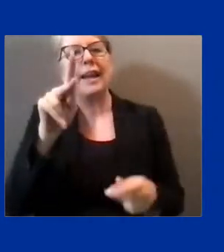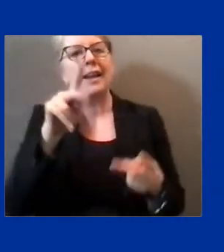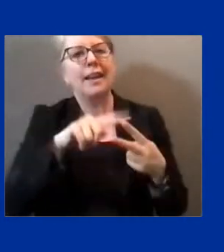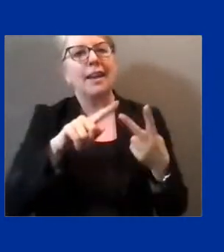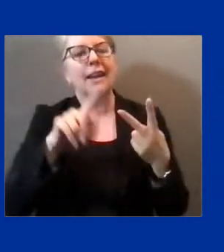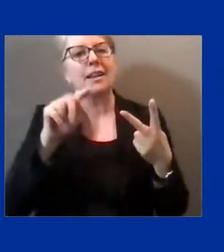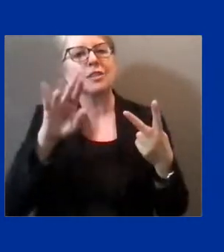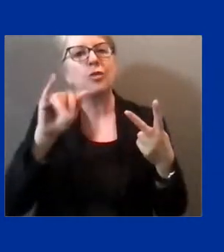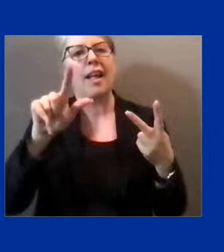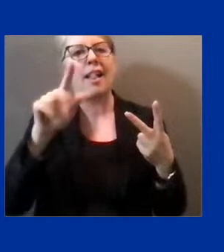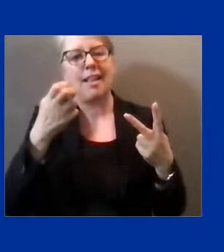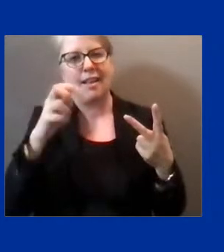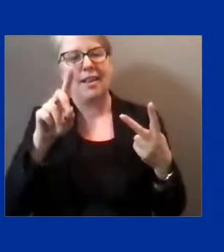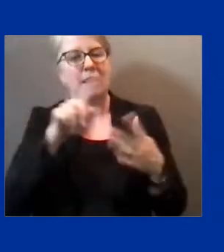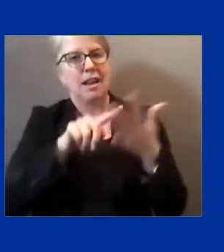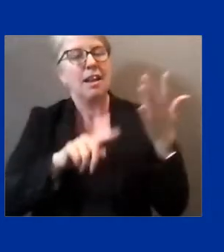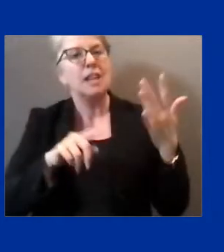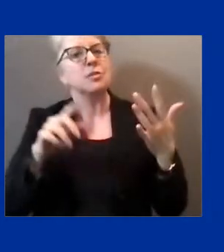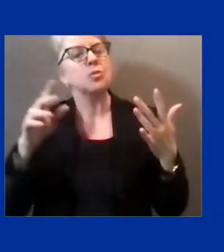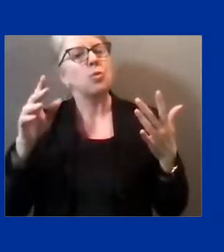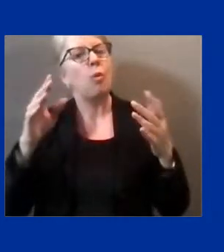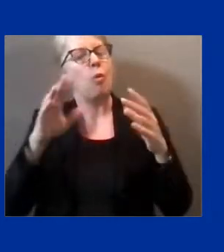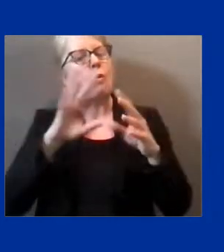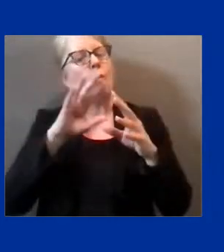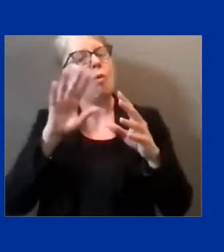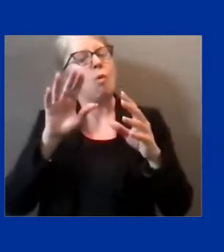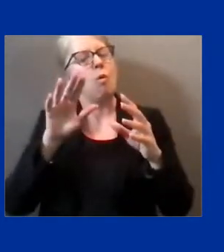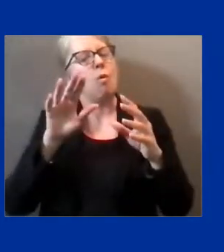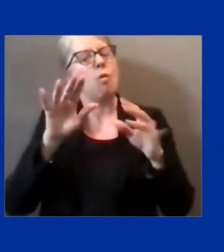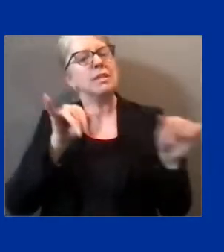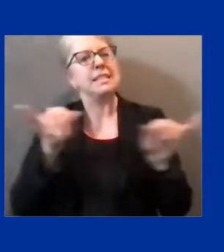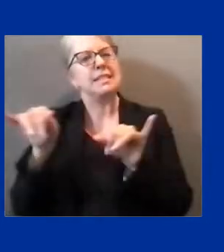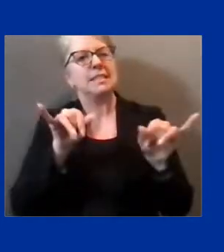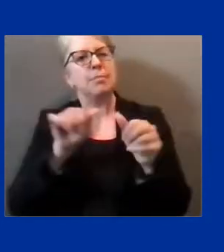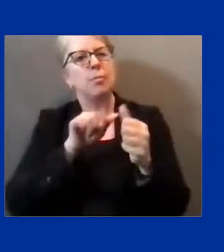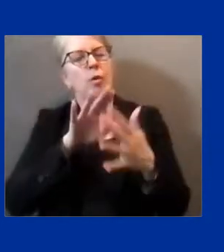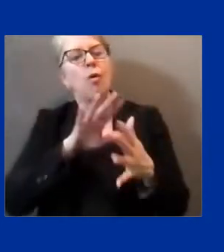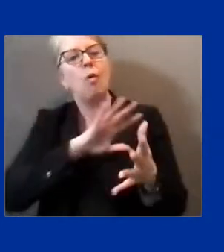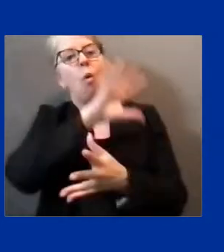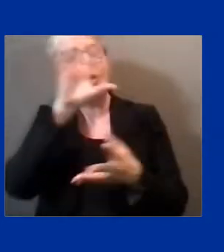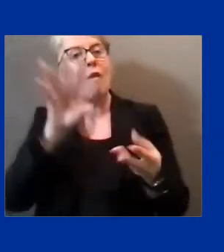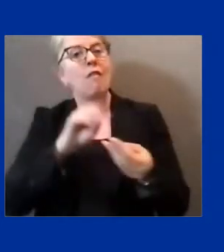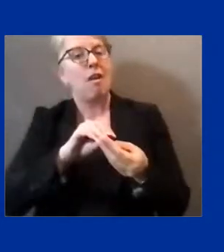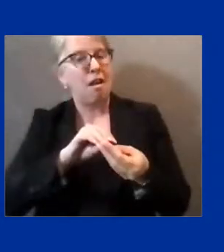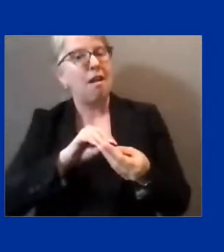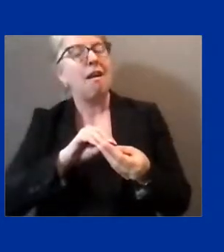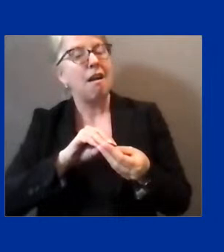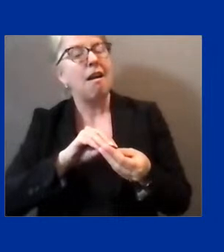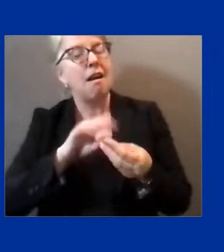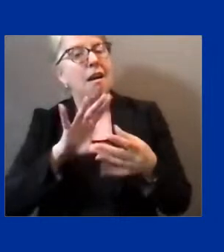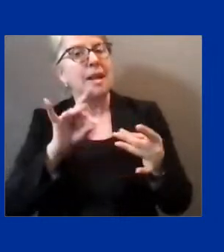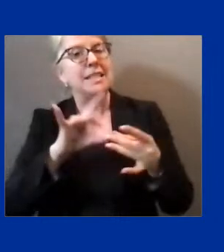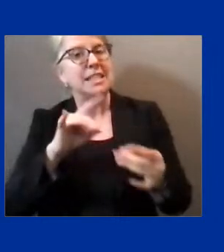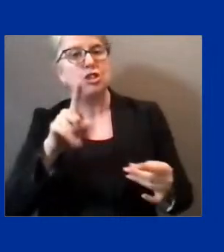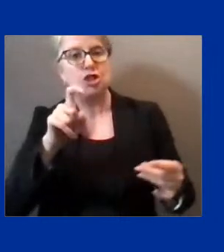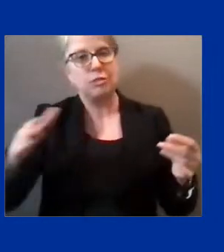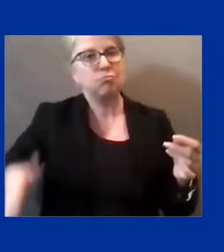using a similar approach. But I think our overall message is that, you should have a mask with you at all times. If